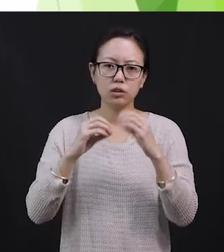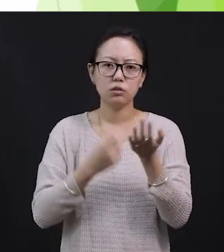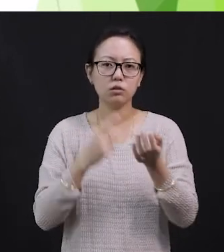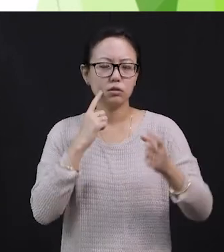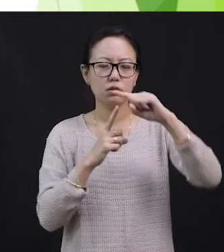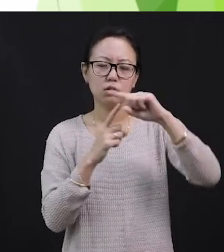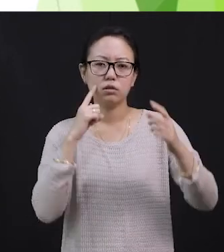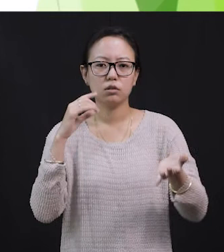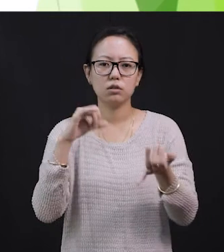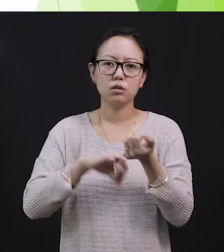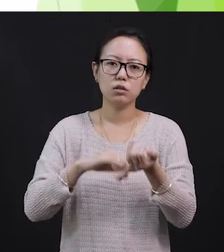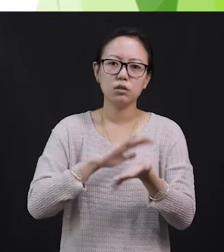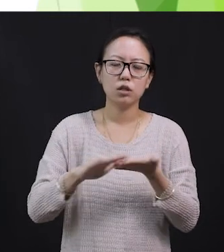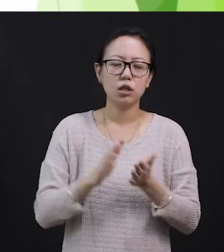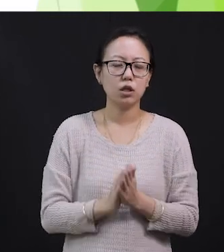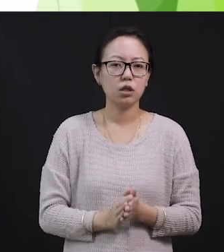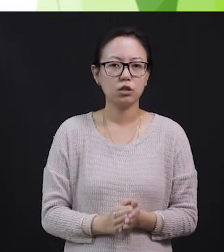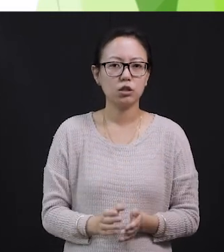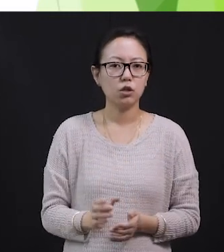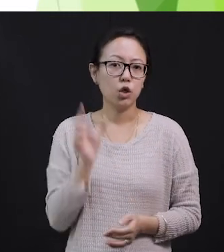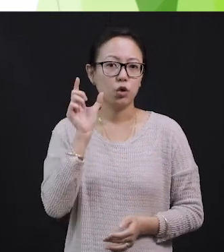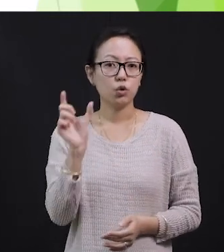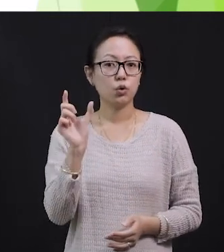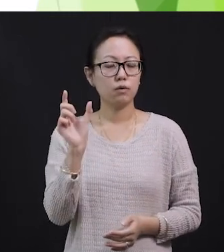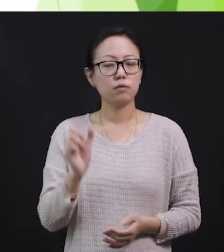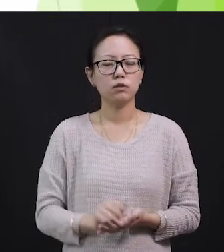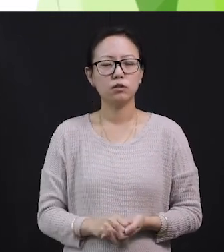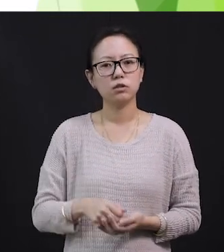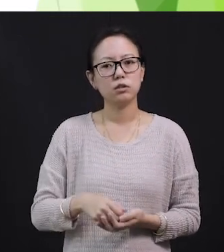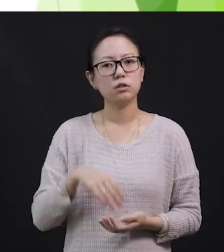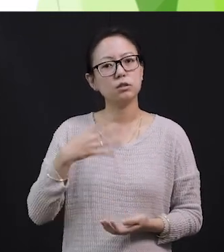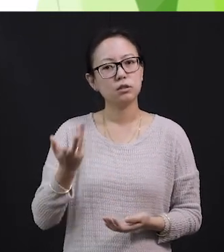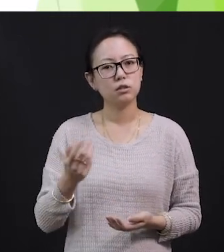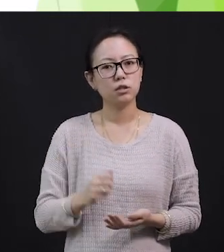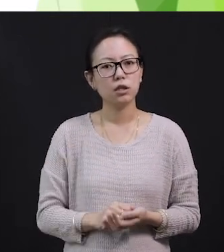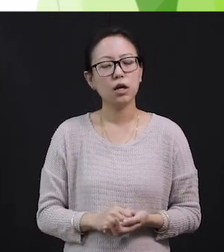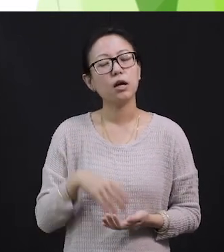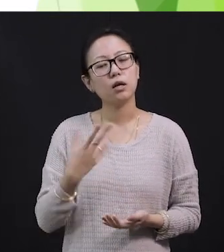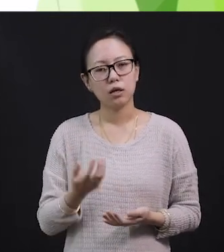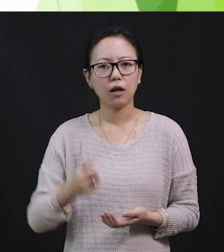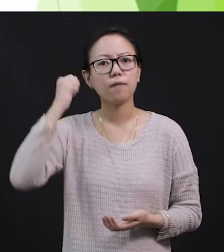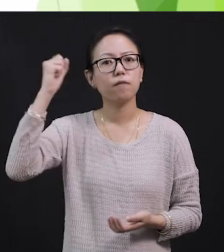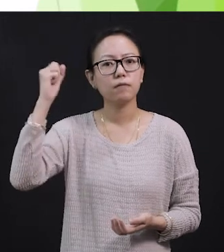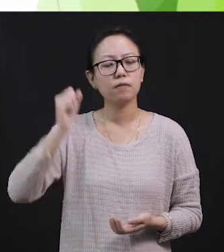did not had to discontinue their education, and they could also fight for their freedom